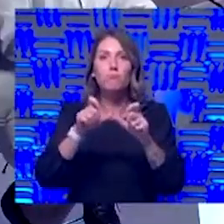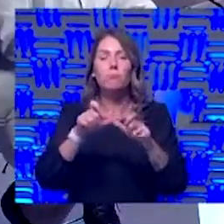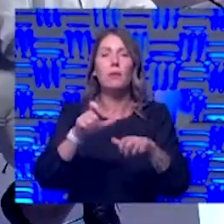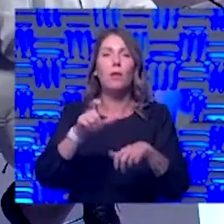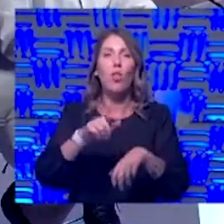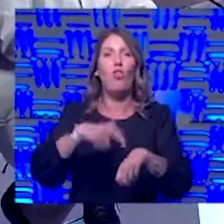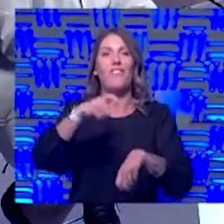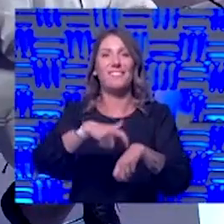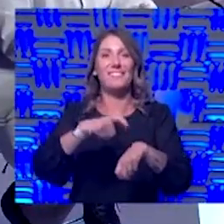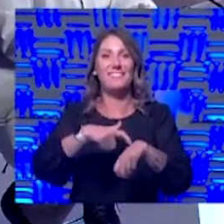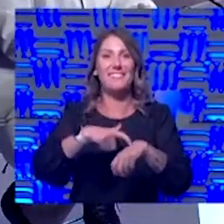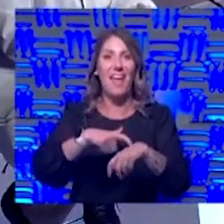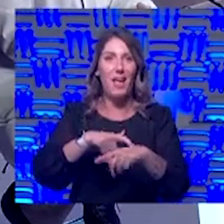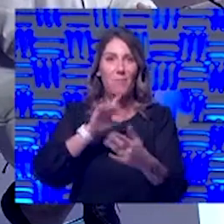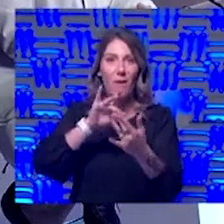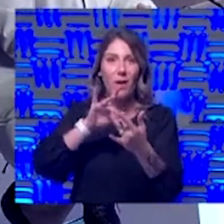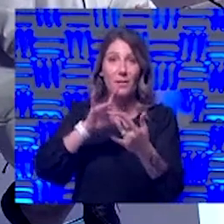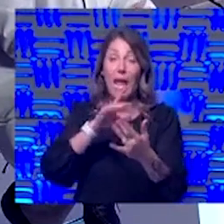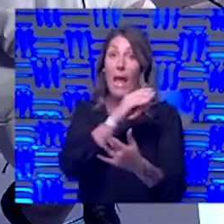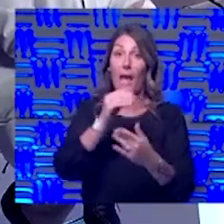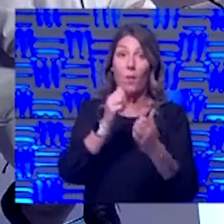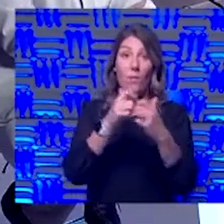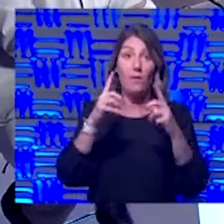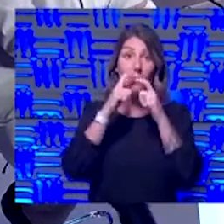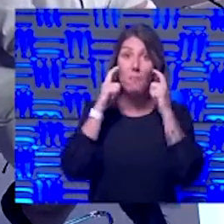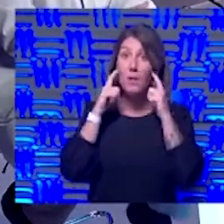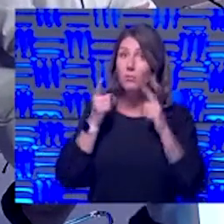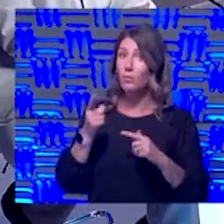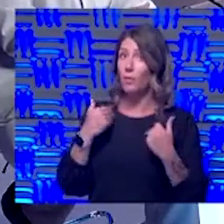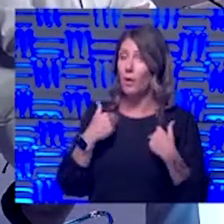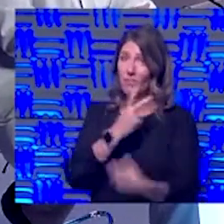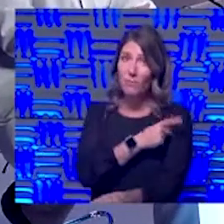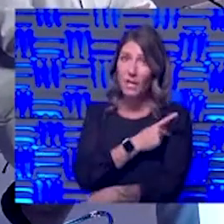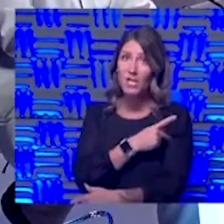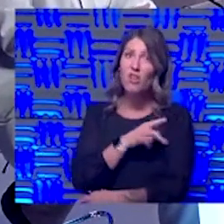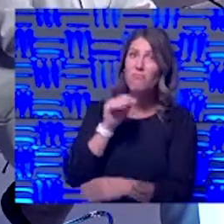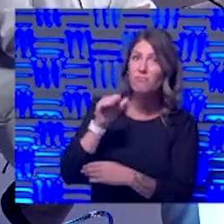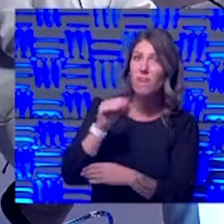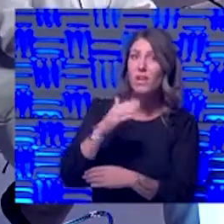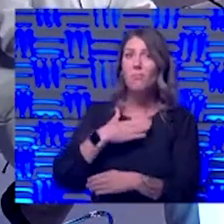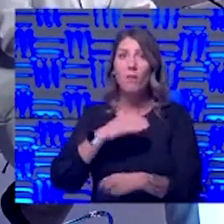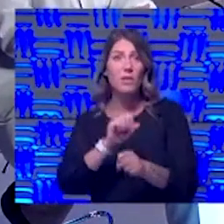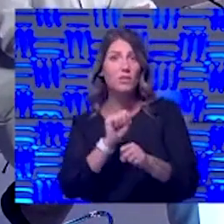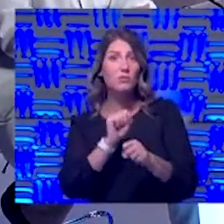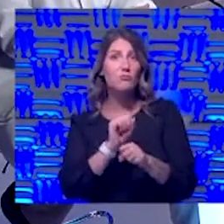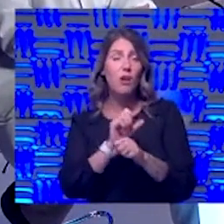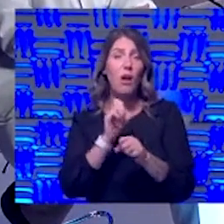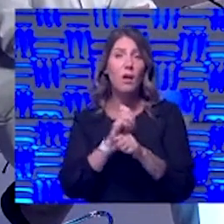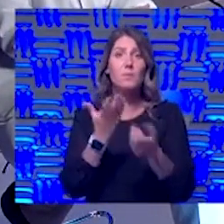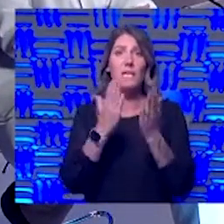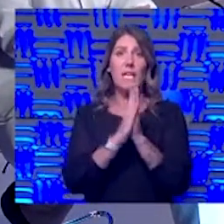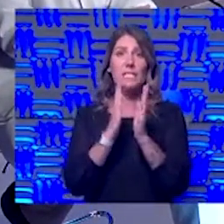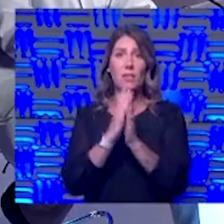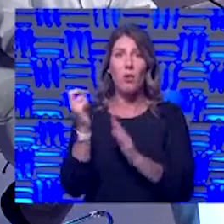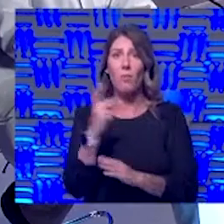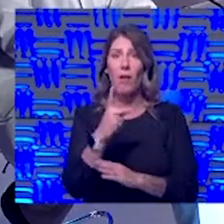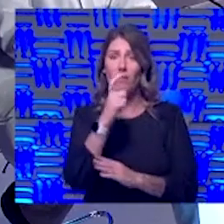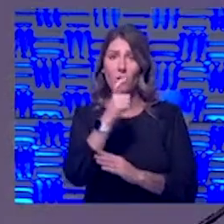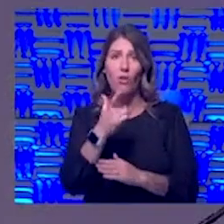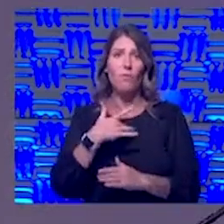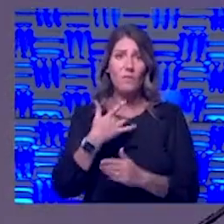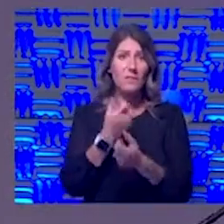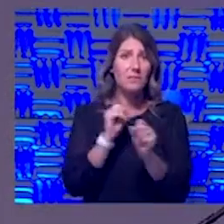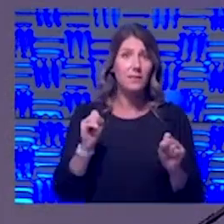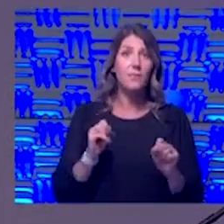time. Yeah. Especially without wearing a mask. Right. Now, have you had patients who have come to you and said, hey, my job is asking me to come back, I don't feel safe? They